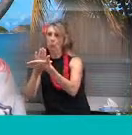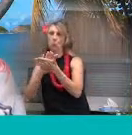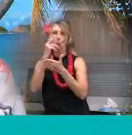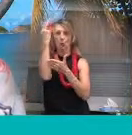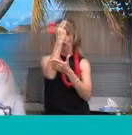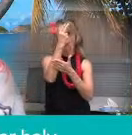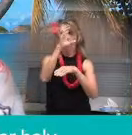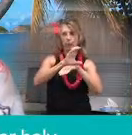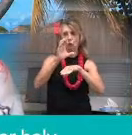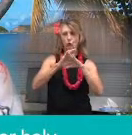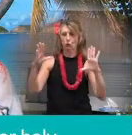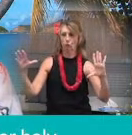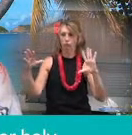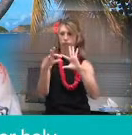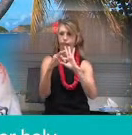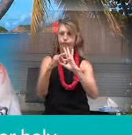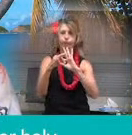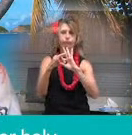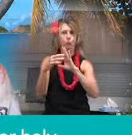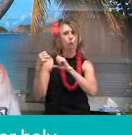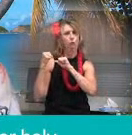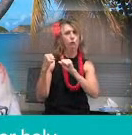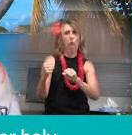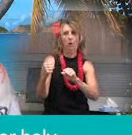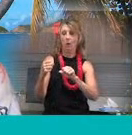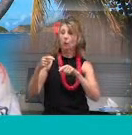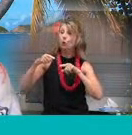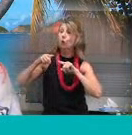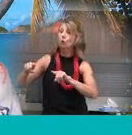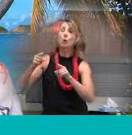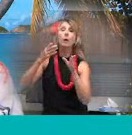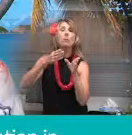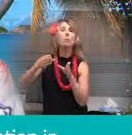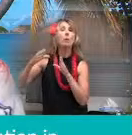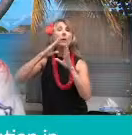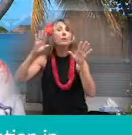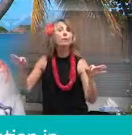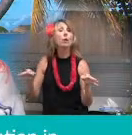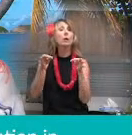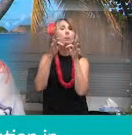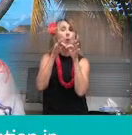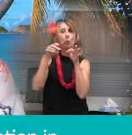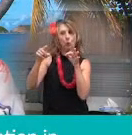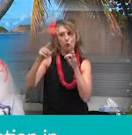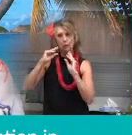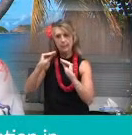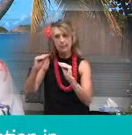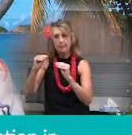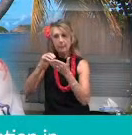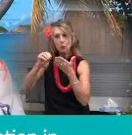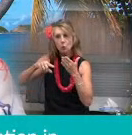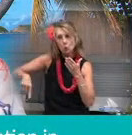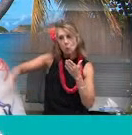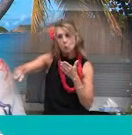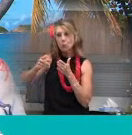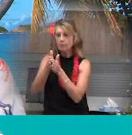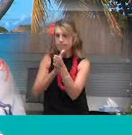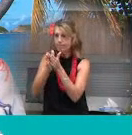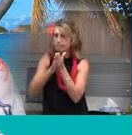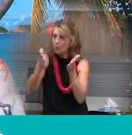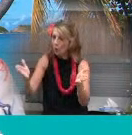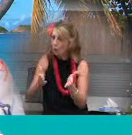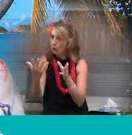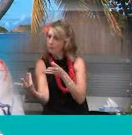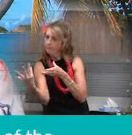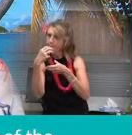Charlene was integral during sacramental preparation for Holy Communion and encouraged student participation in monthly